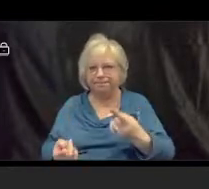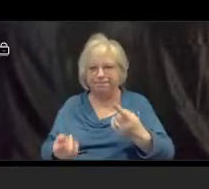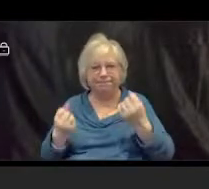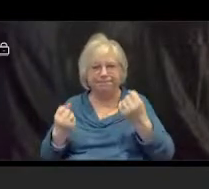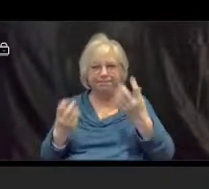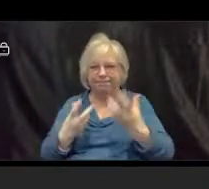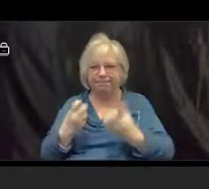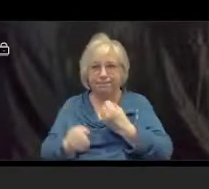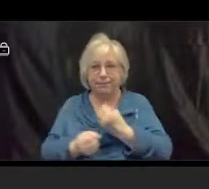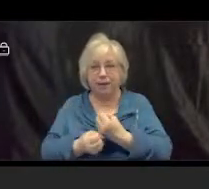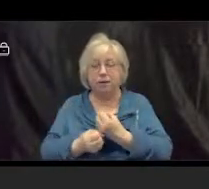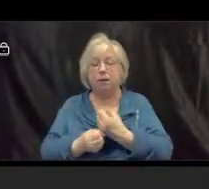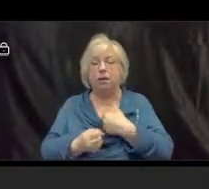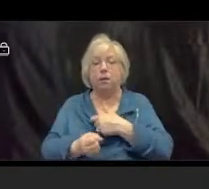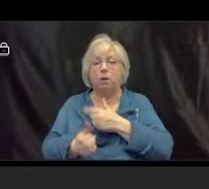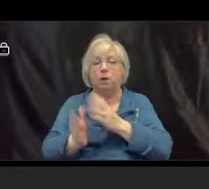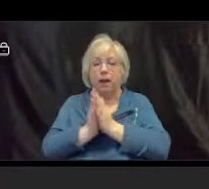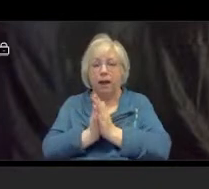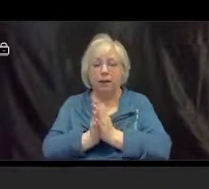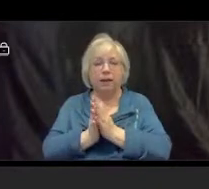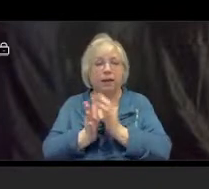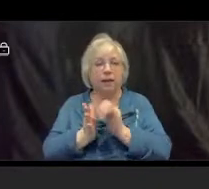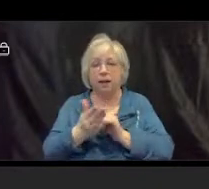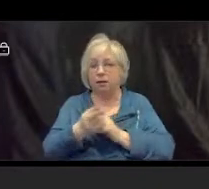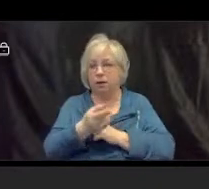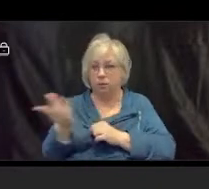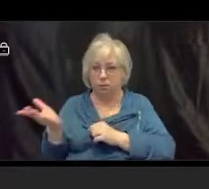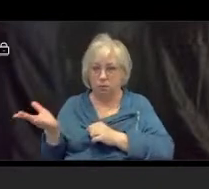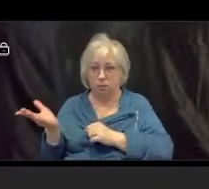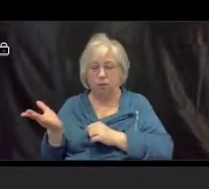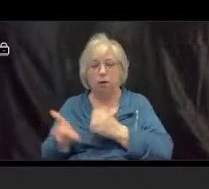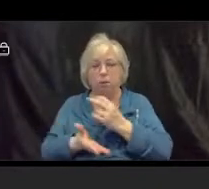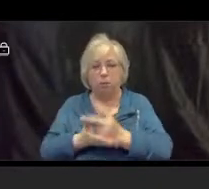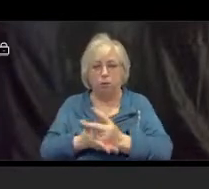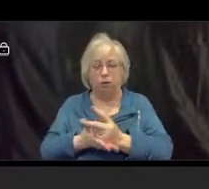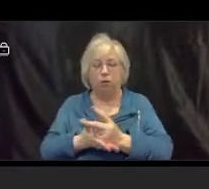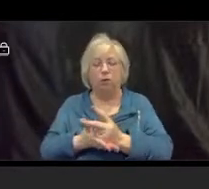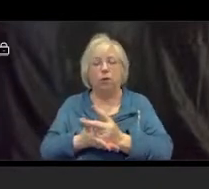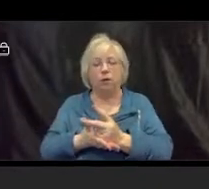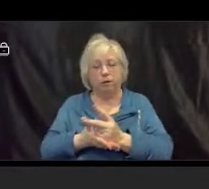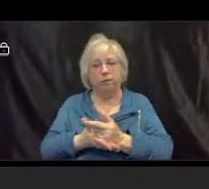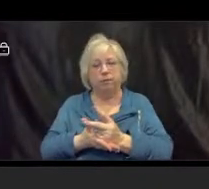So, we're just asking that you guys approve. The staff